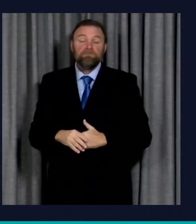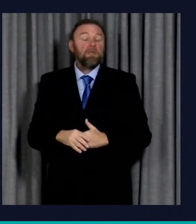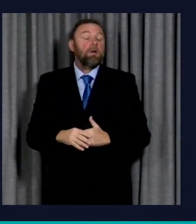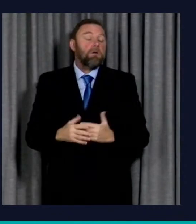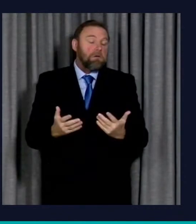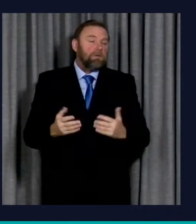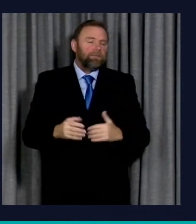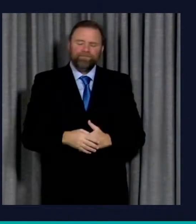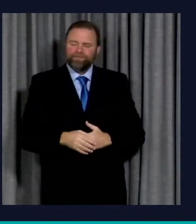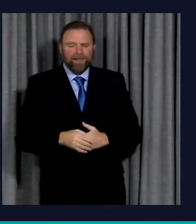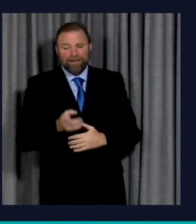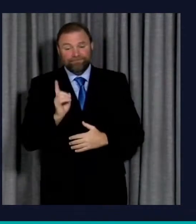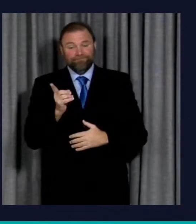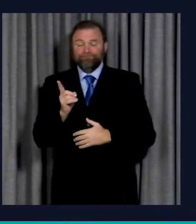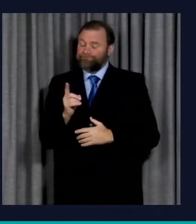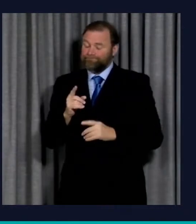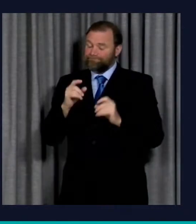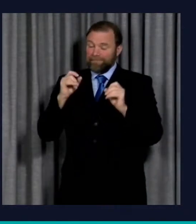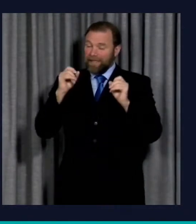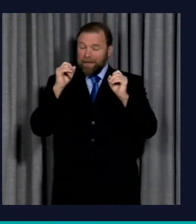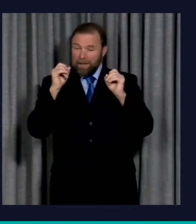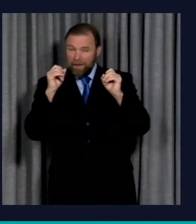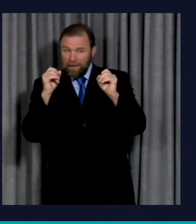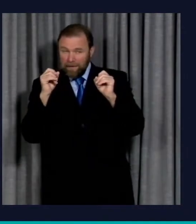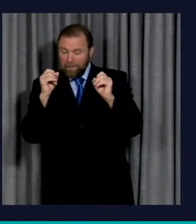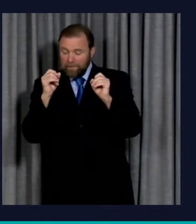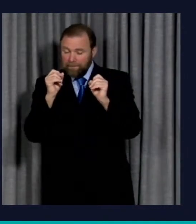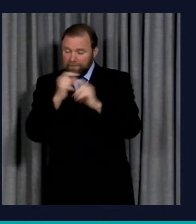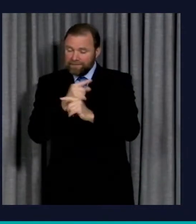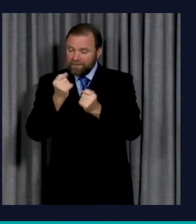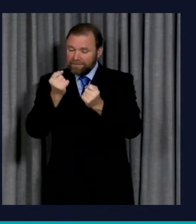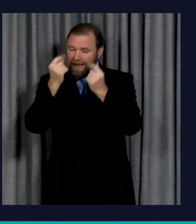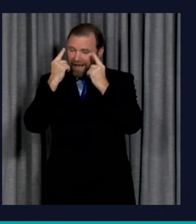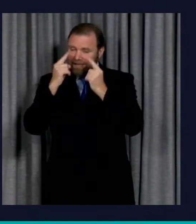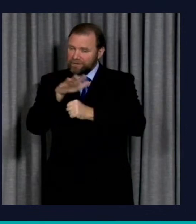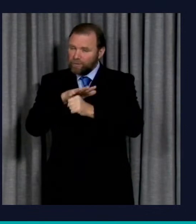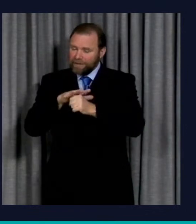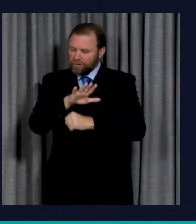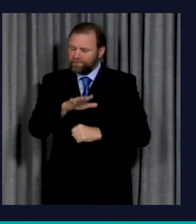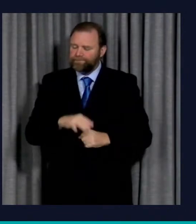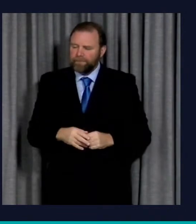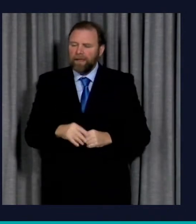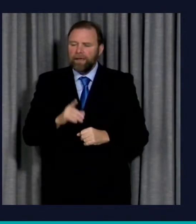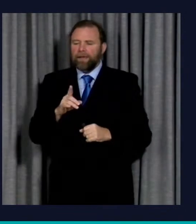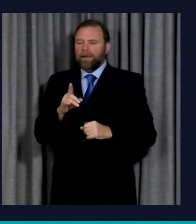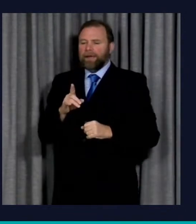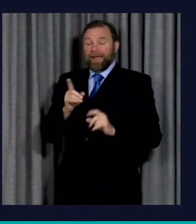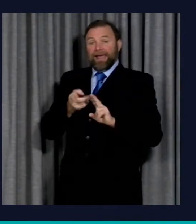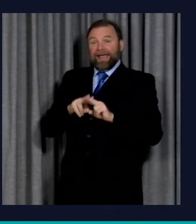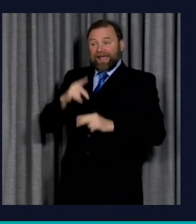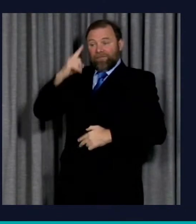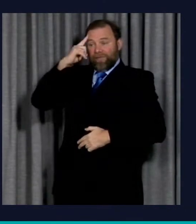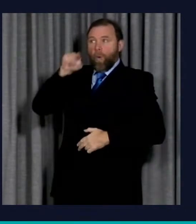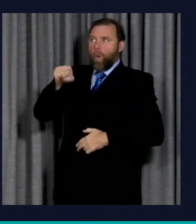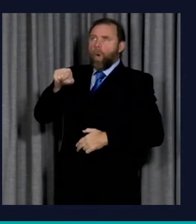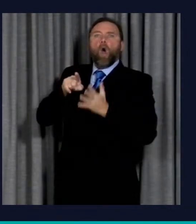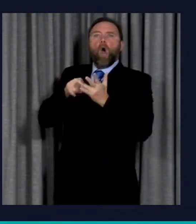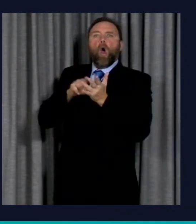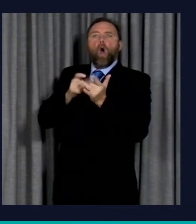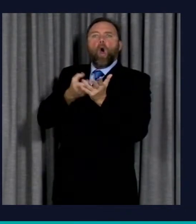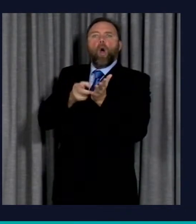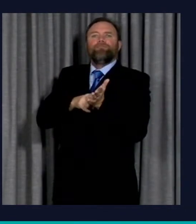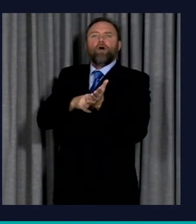is a misunderstanding of the position we are facing. to think that if Omicron is